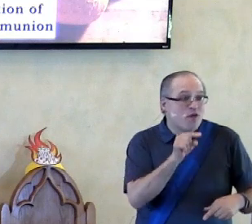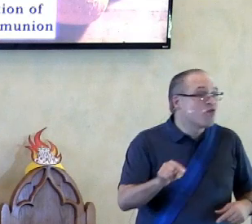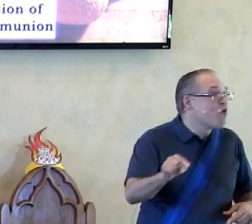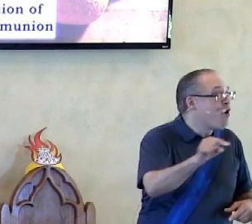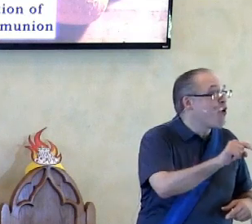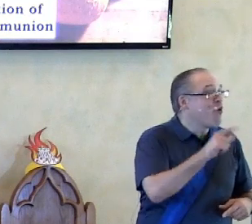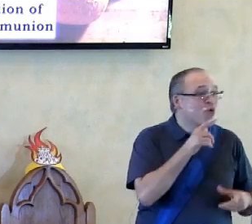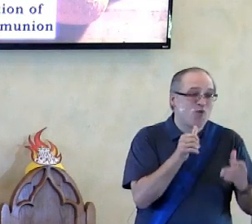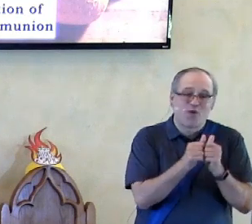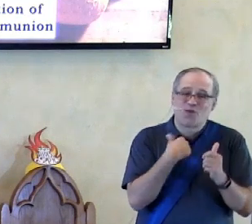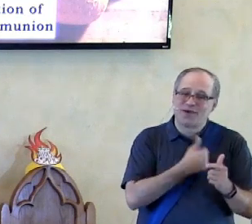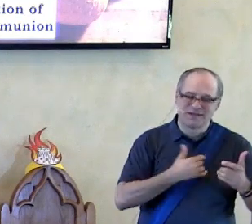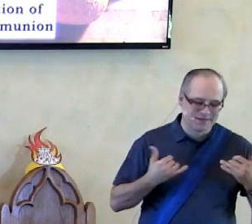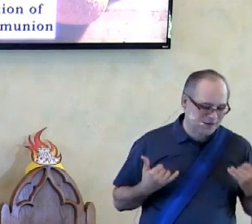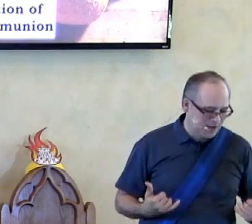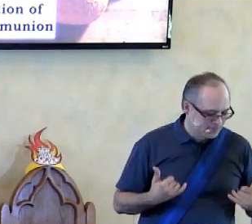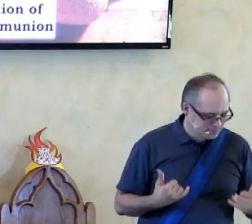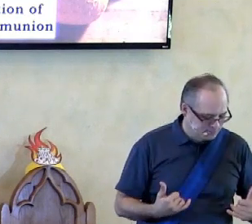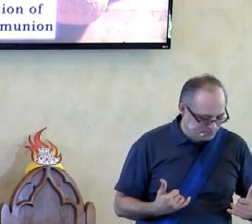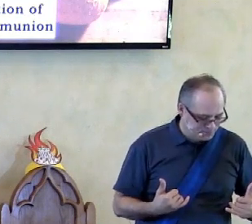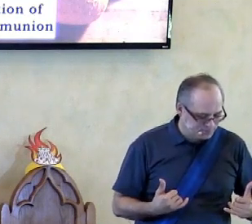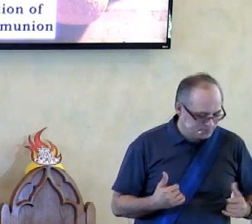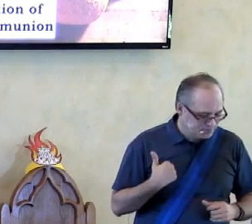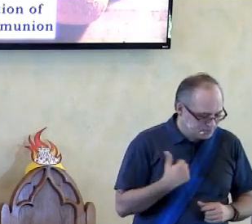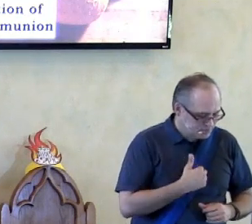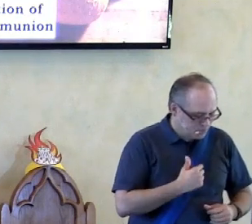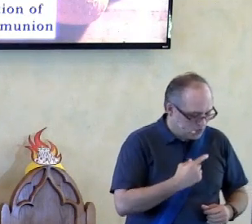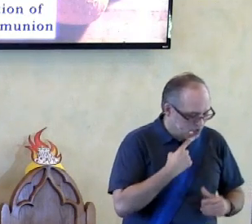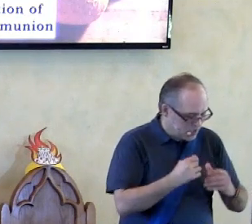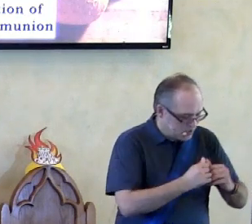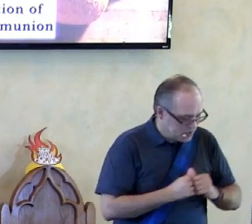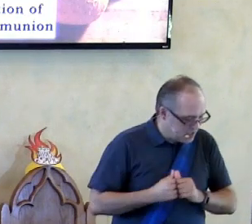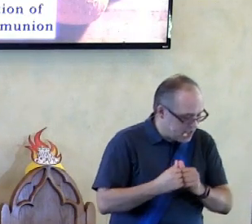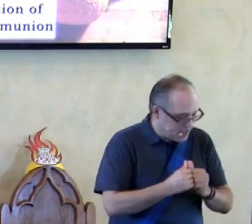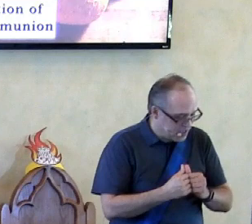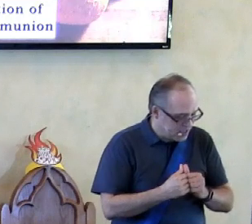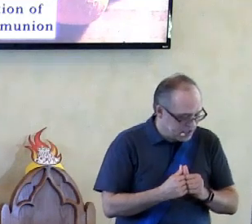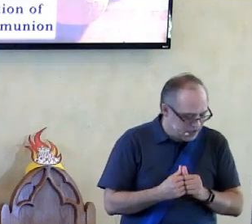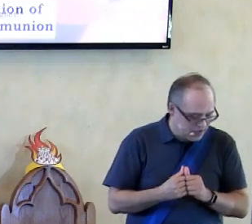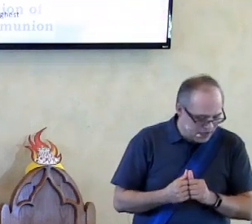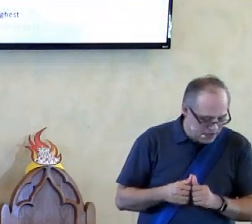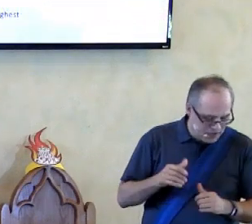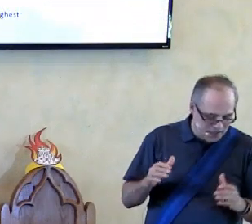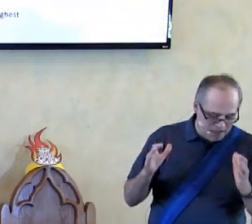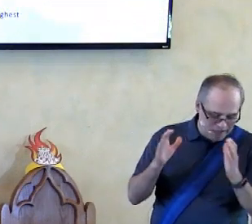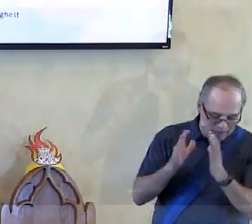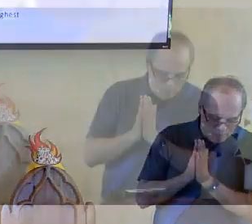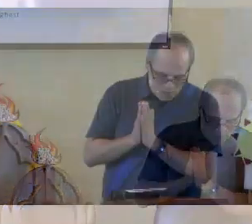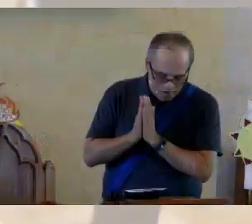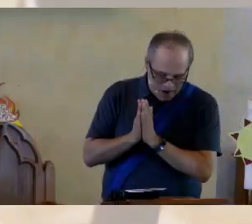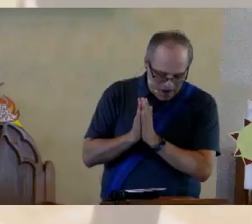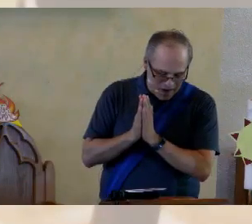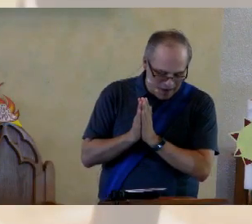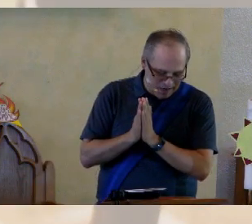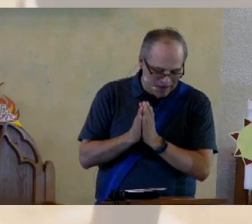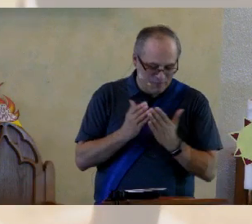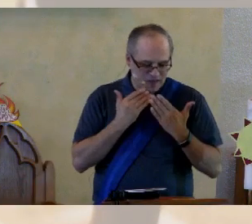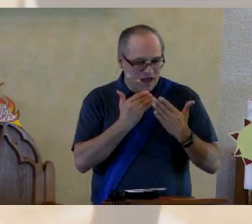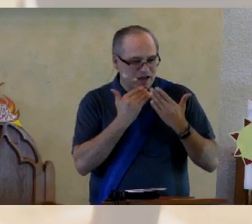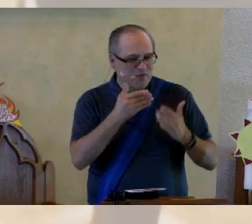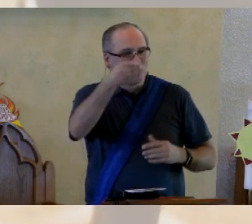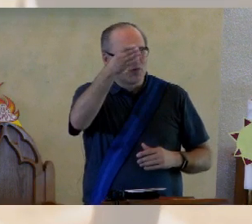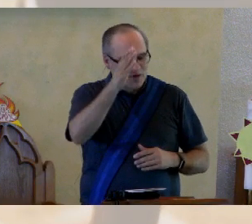us now, as we say together this prayer of thanksgiving